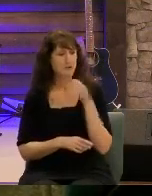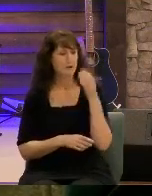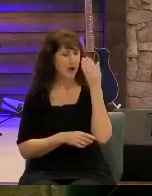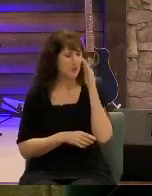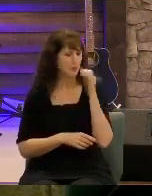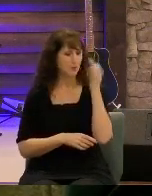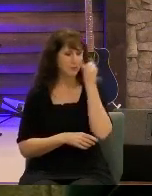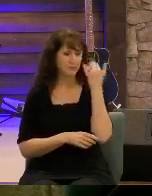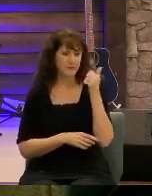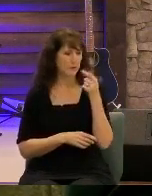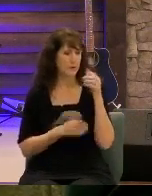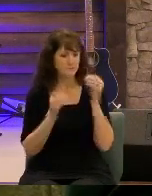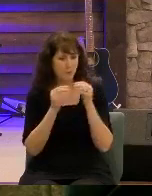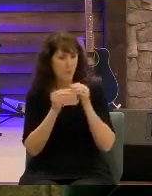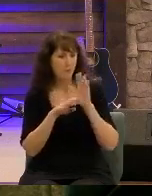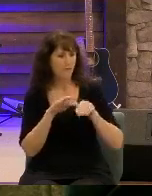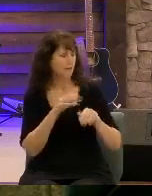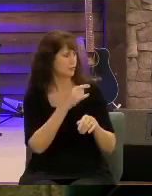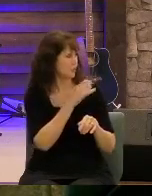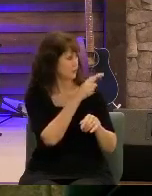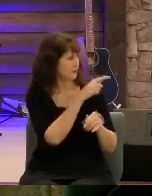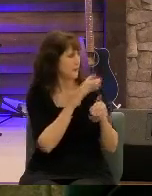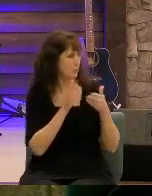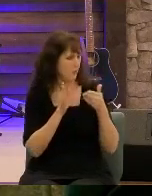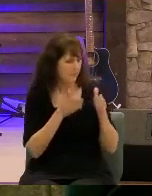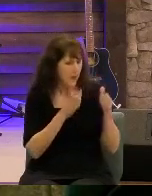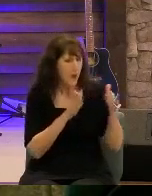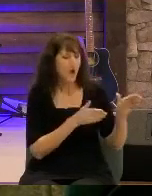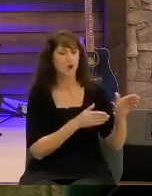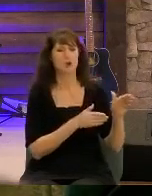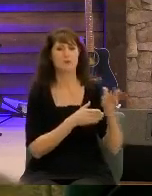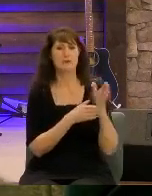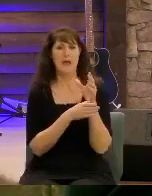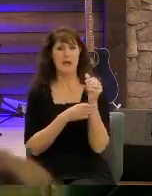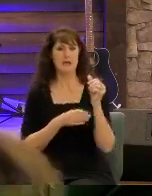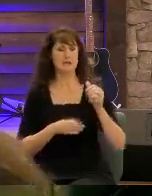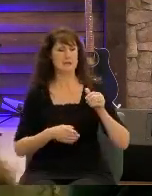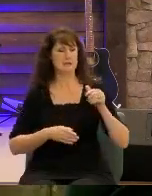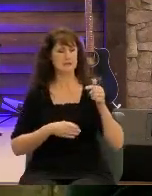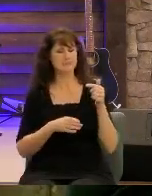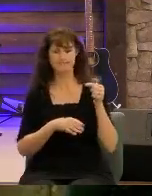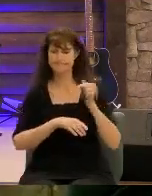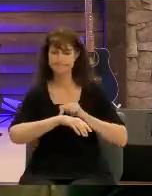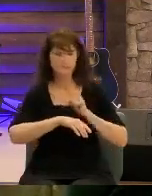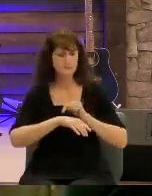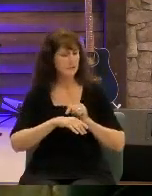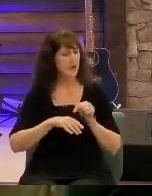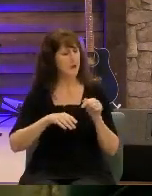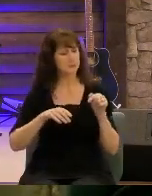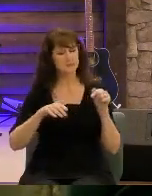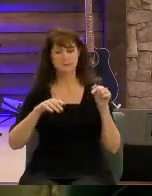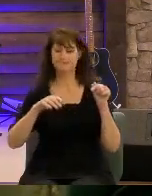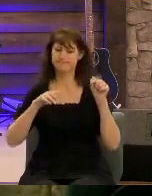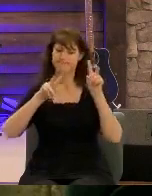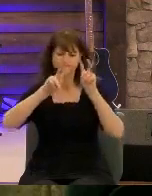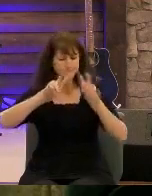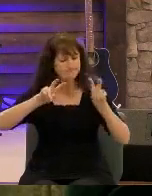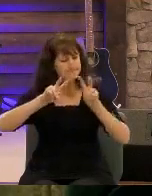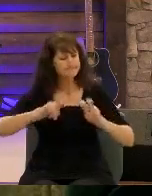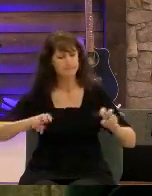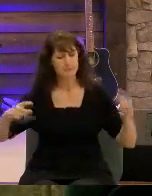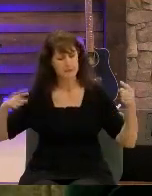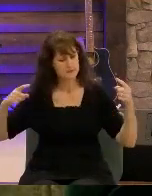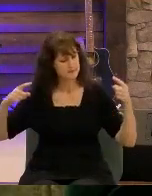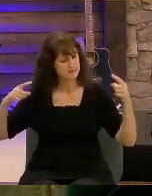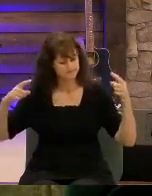than George when he prepares and he takes his time to be in this pulpit very,